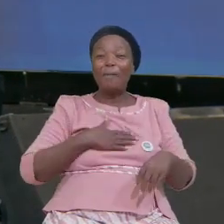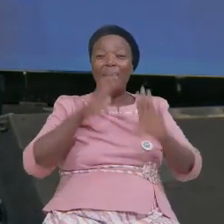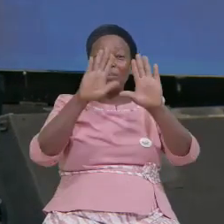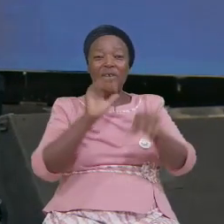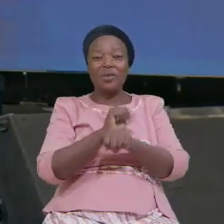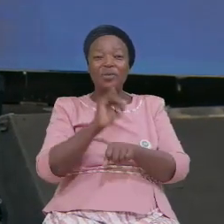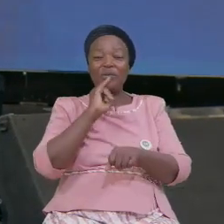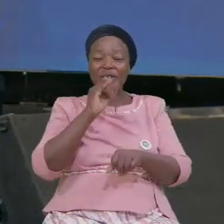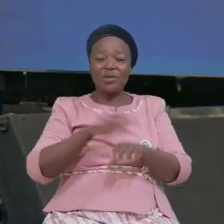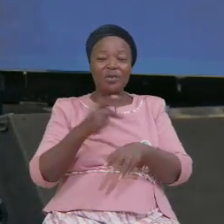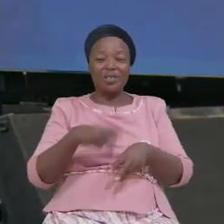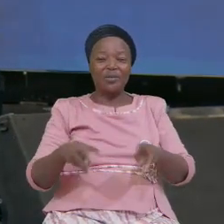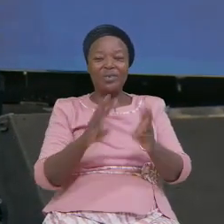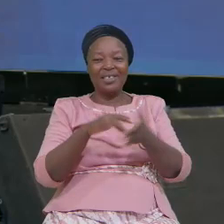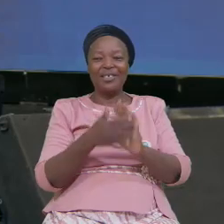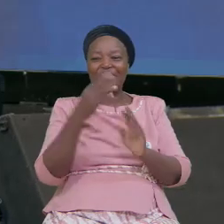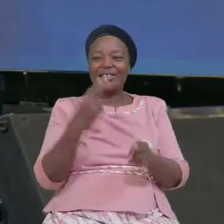the way.